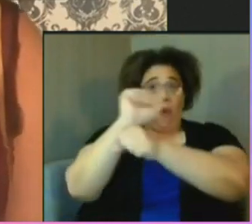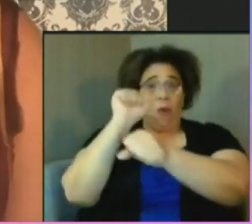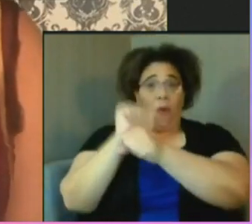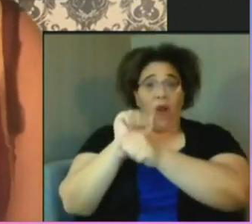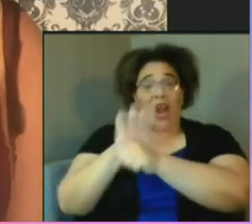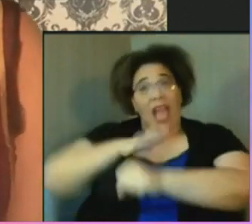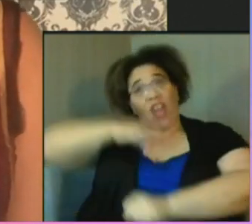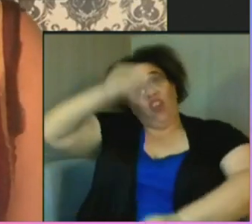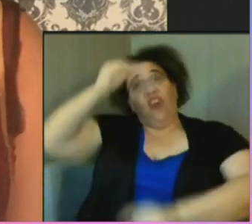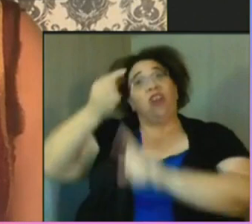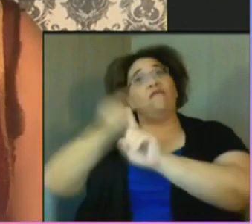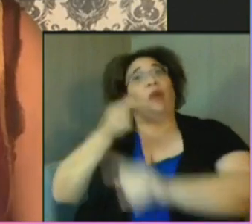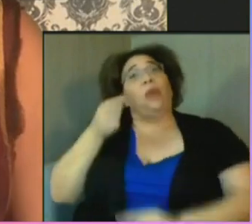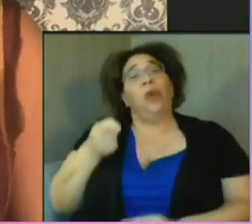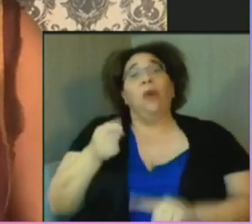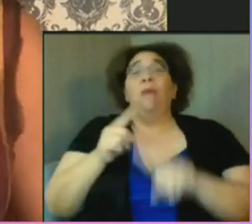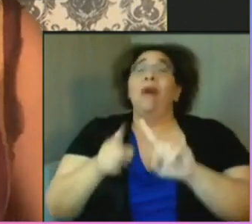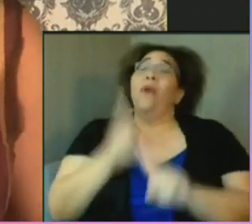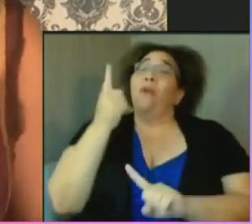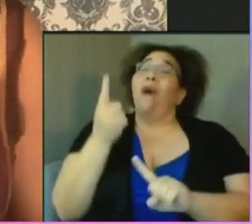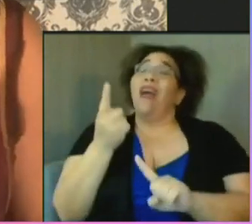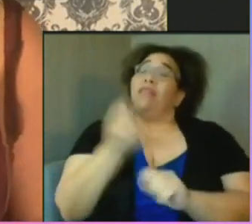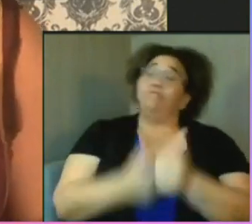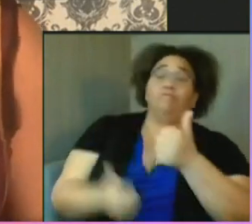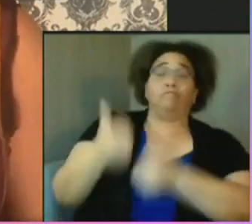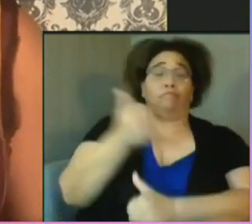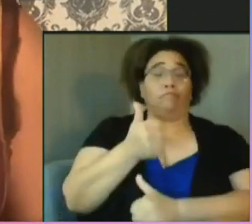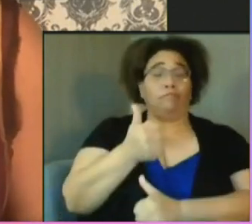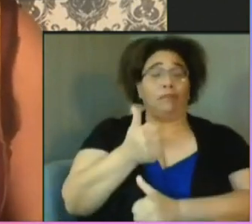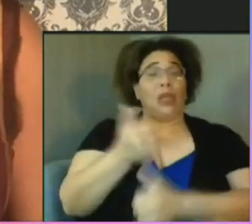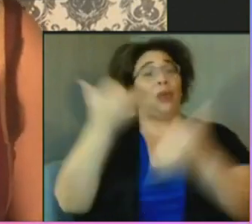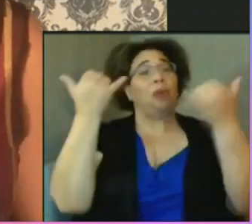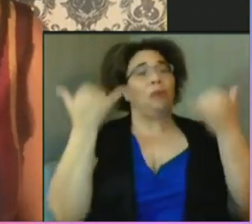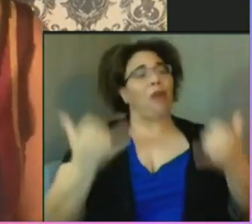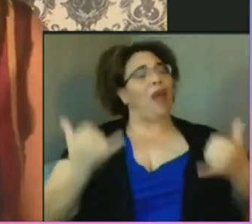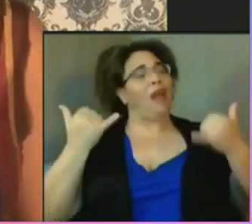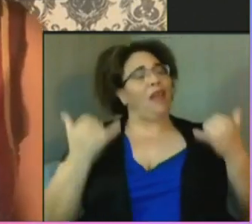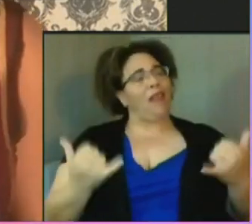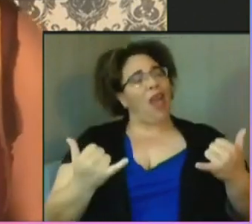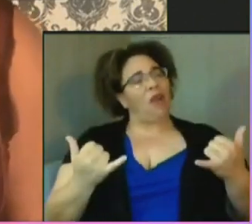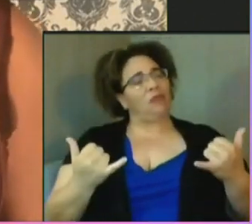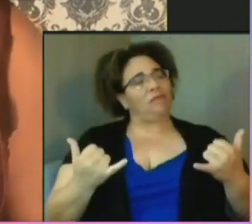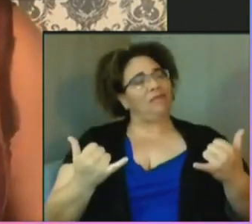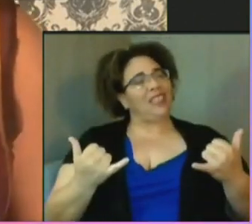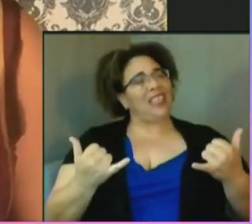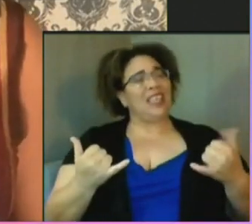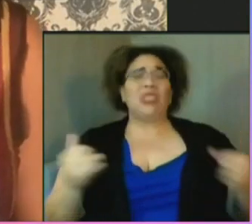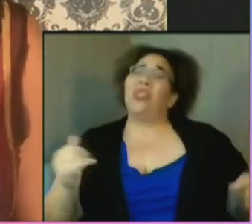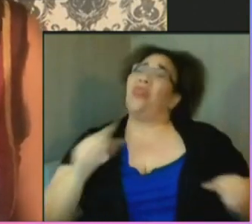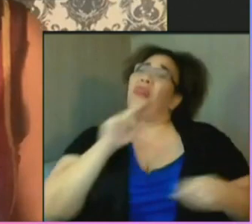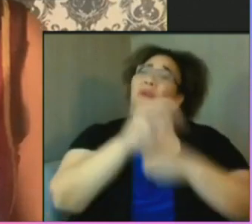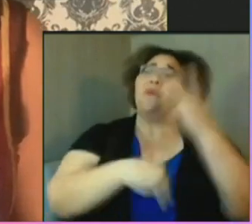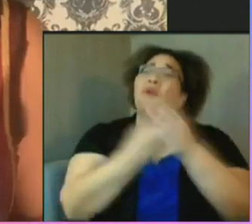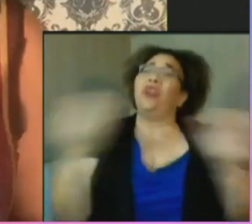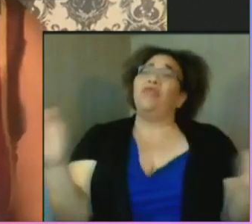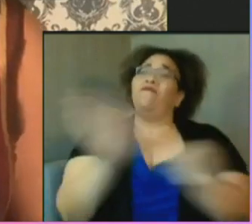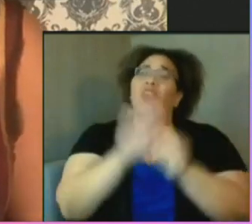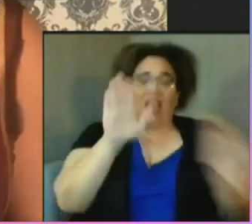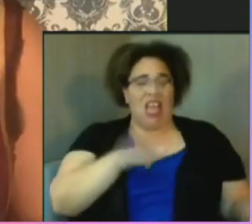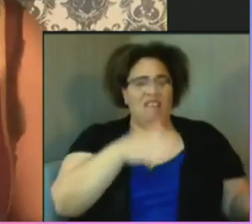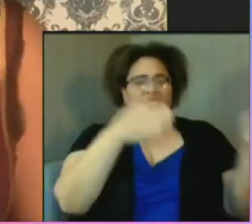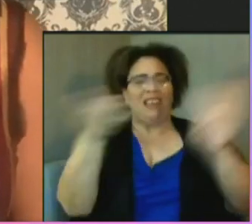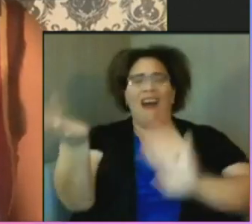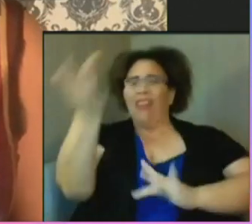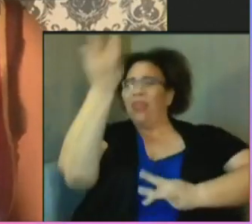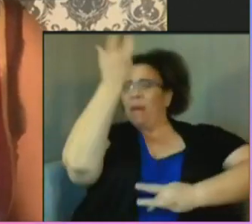from, is in this moment of death and plague,